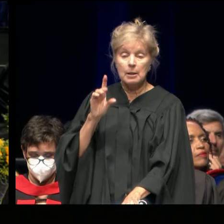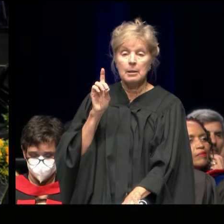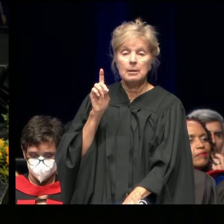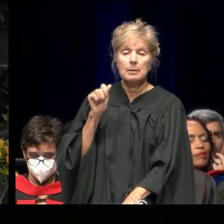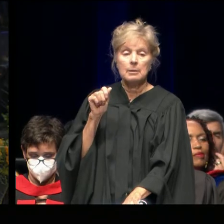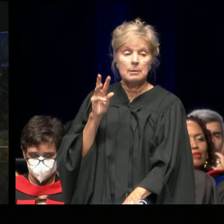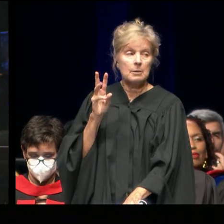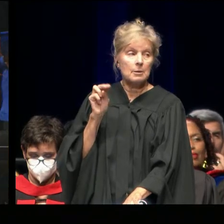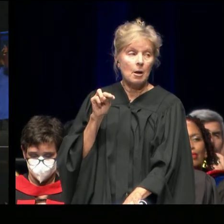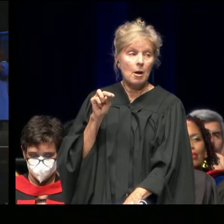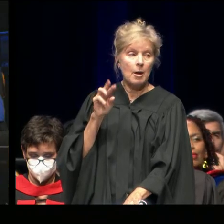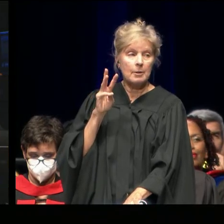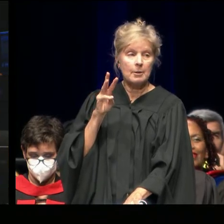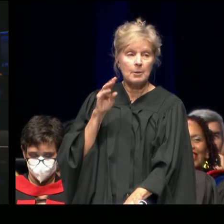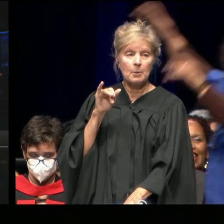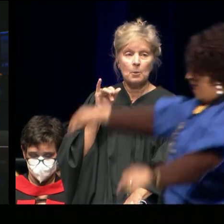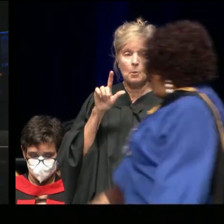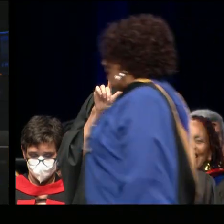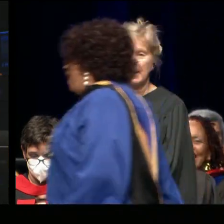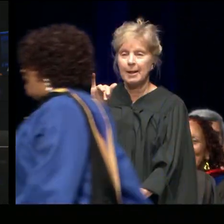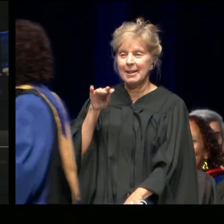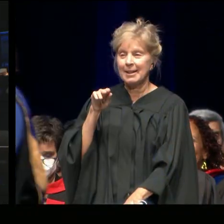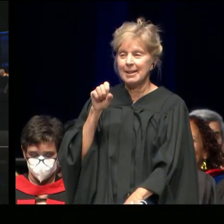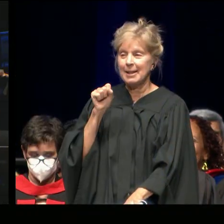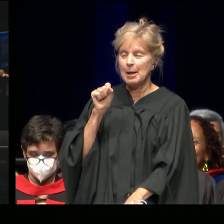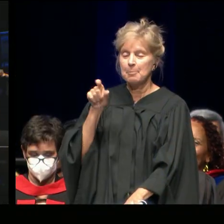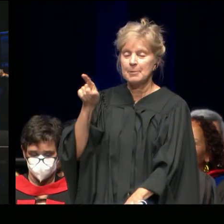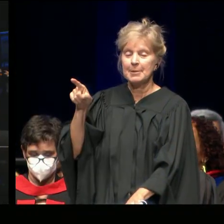Dawn Williams.